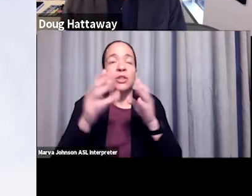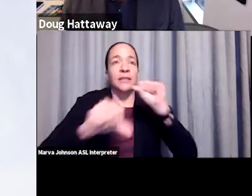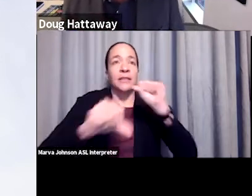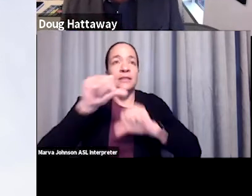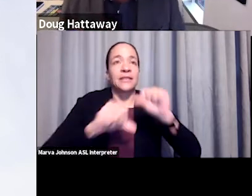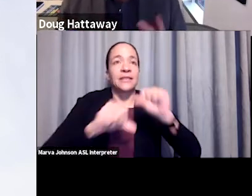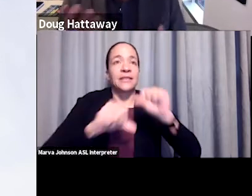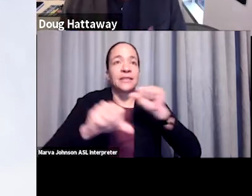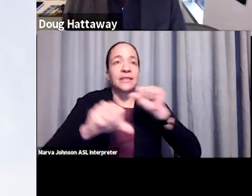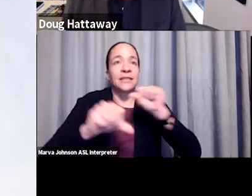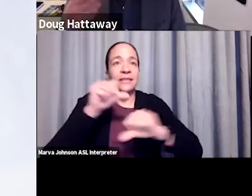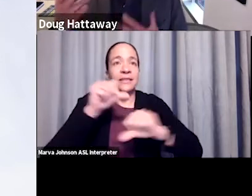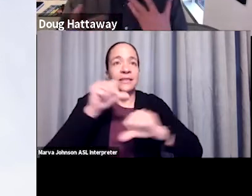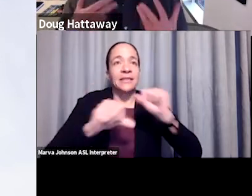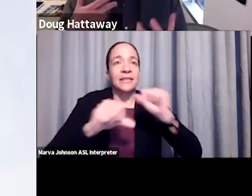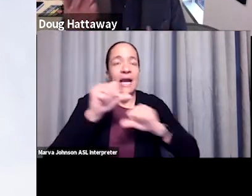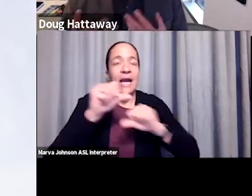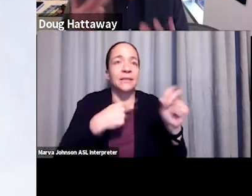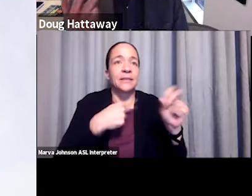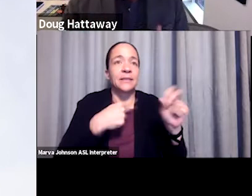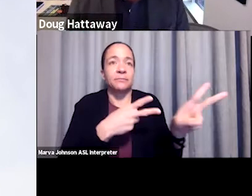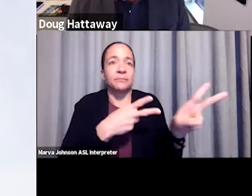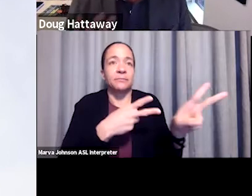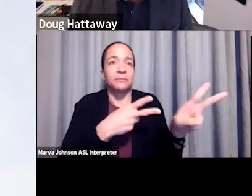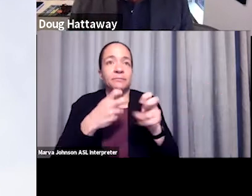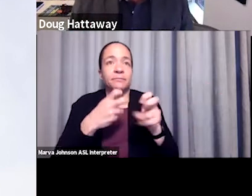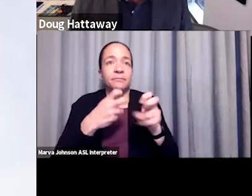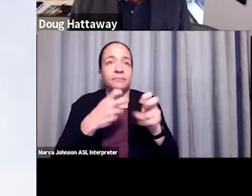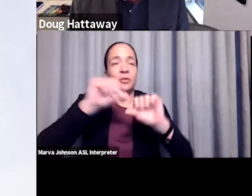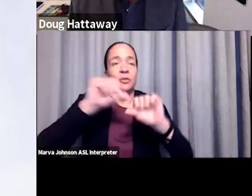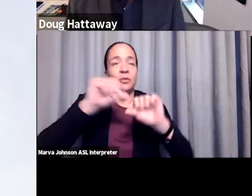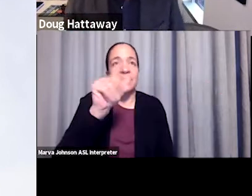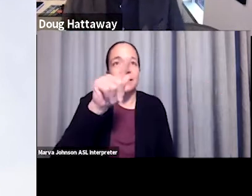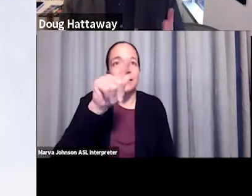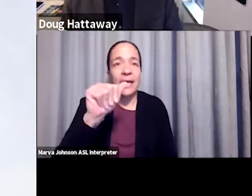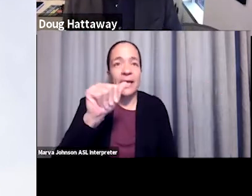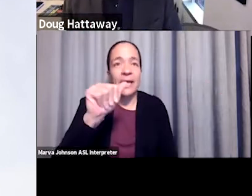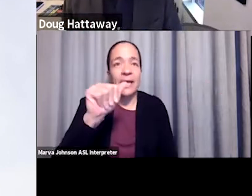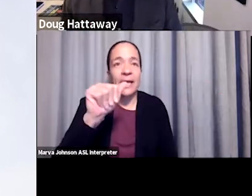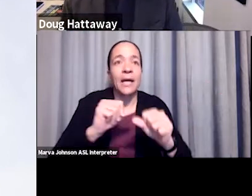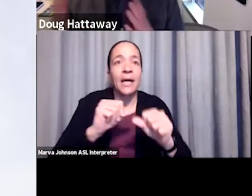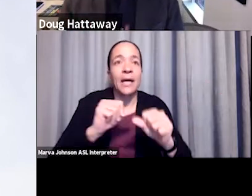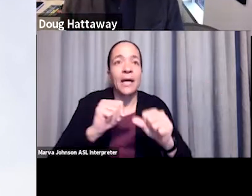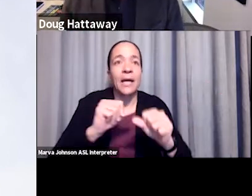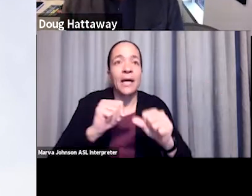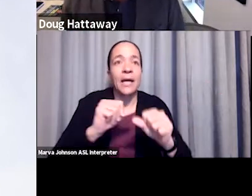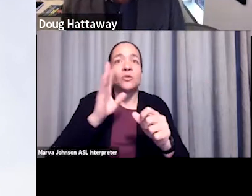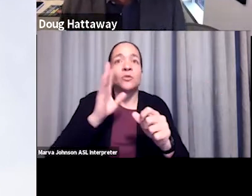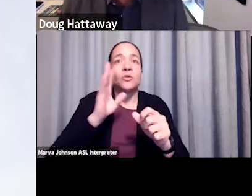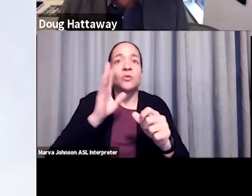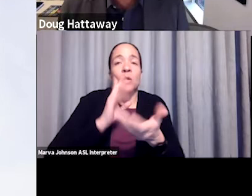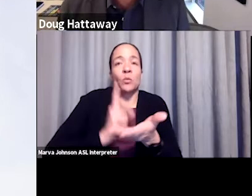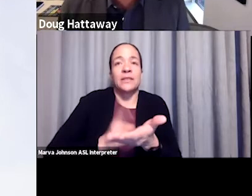data science. Particularly, we'll talk a little bit about social and cognitive and motivational psychology. And as you all know, the science of